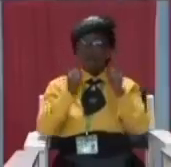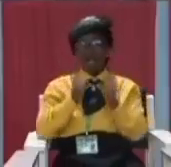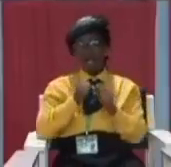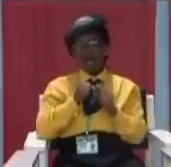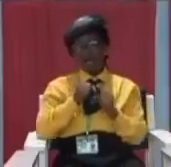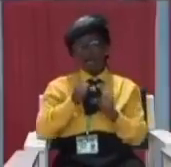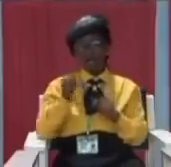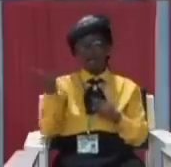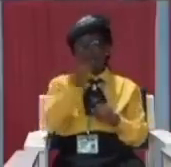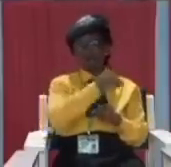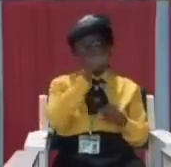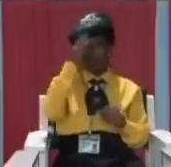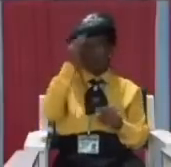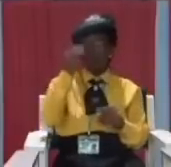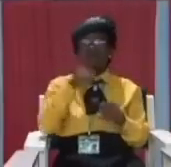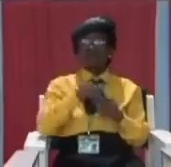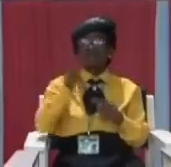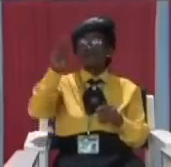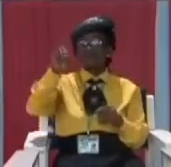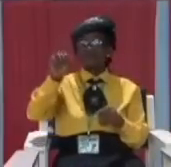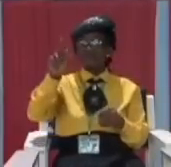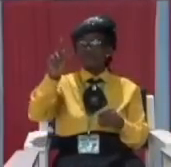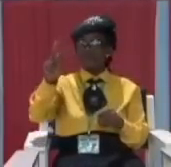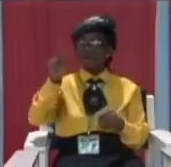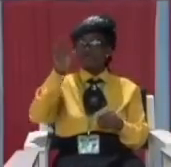You know, in Mark chapter 19, verse 11 to